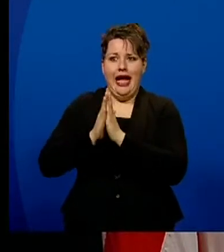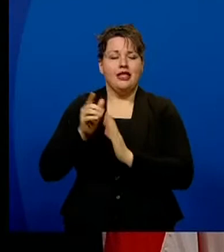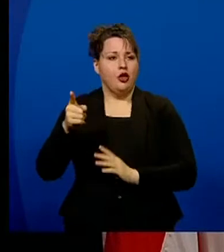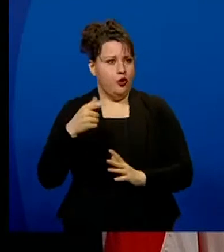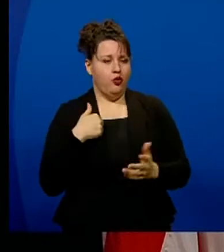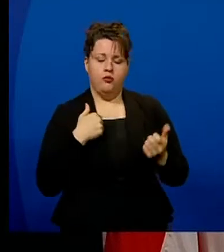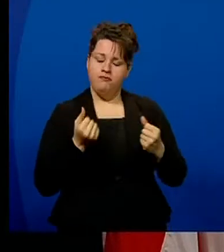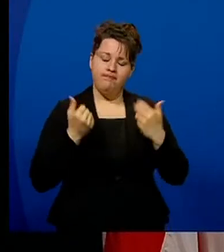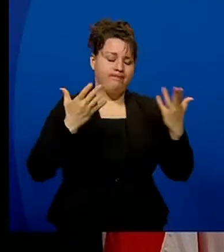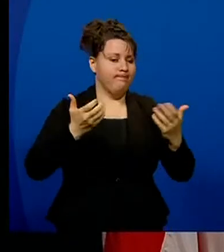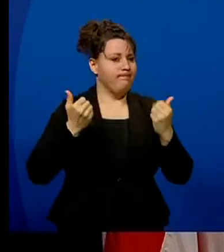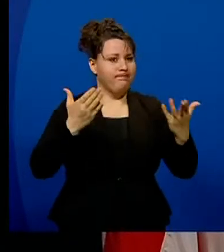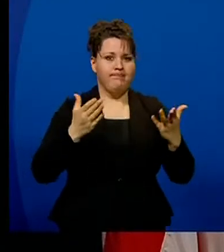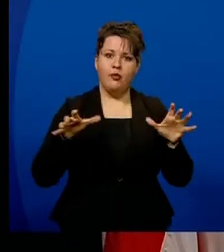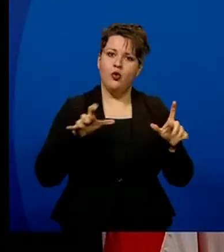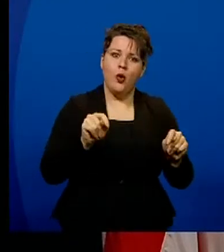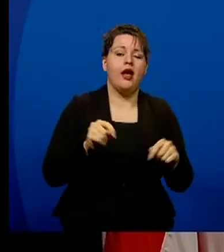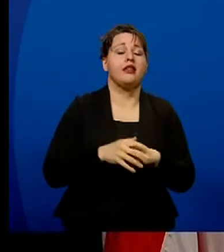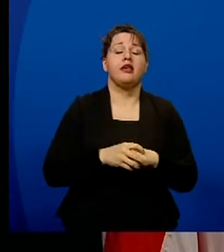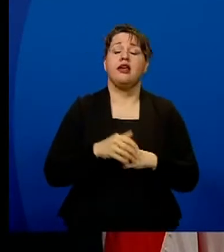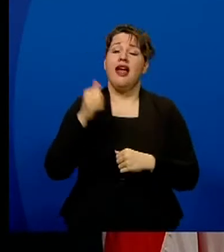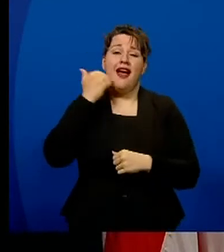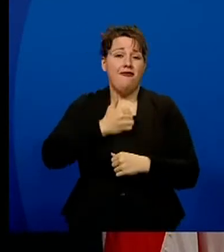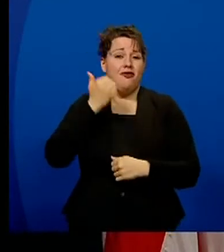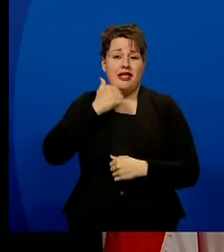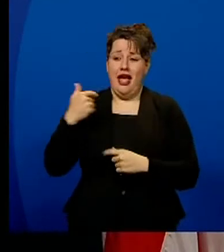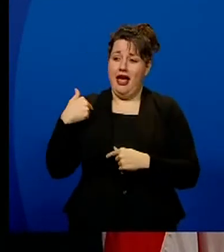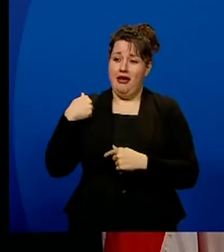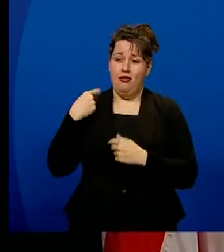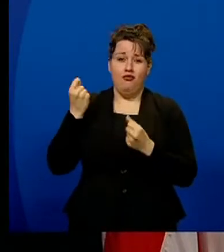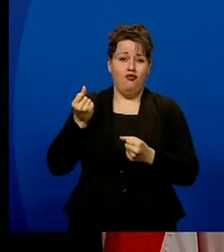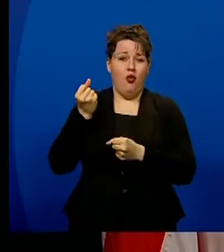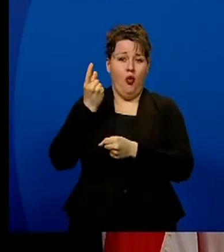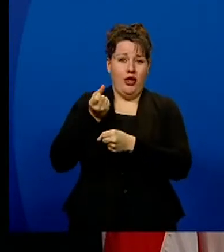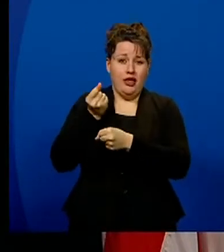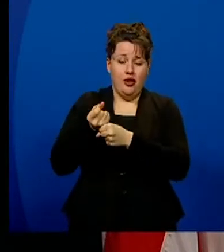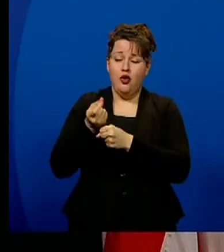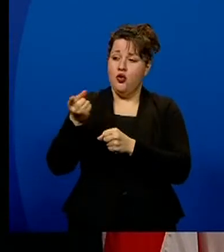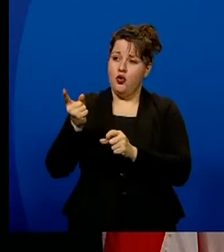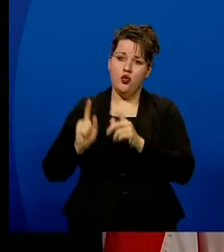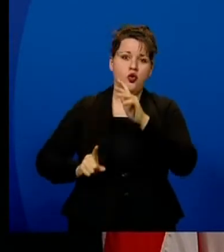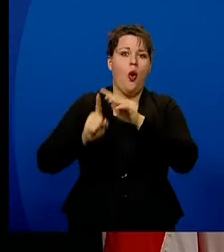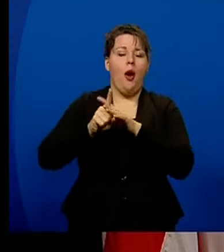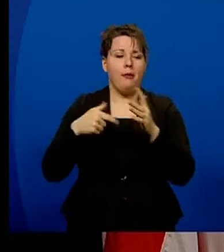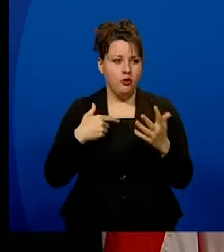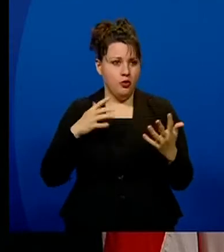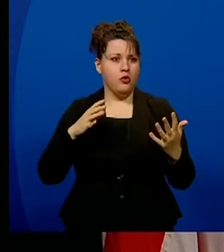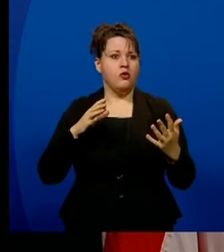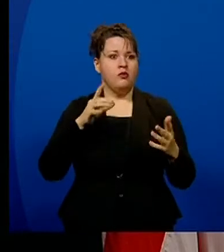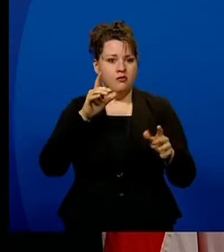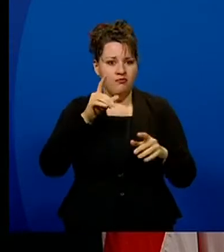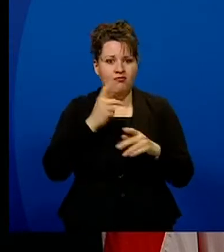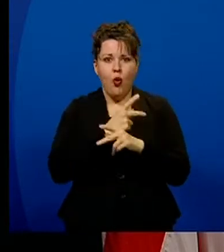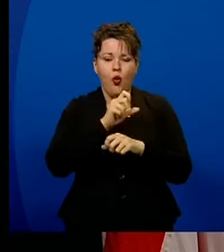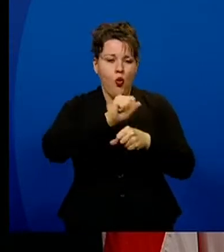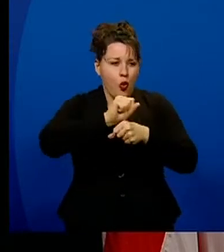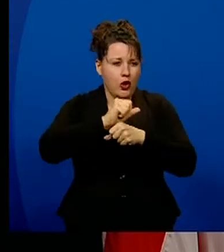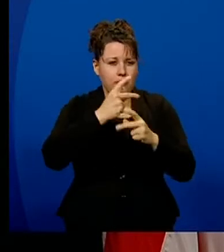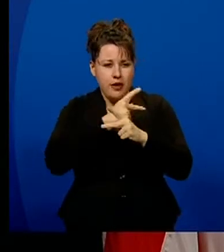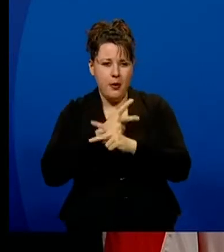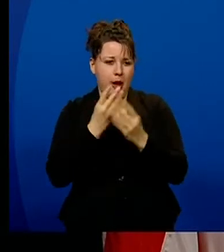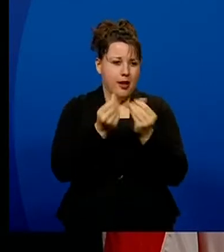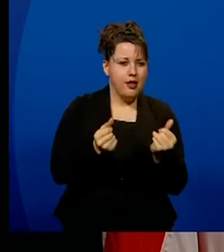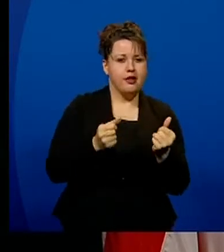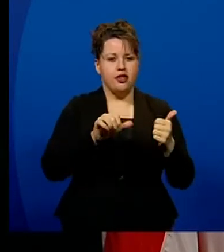deliver. Every day for the last year, you continue to show up and meet the needs and the challenges of the day for our